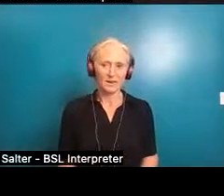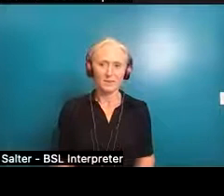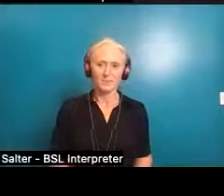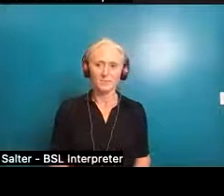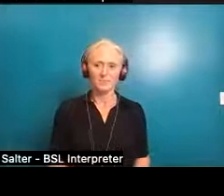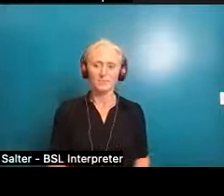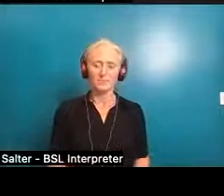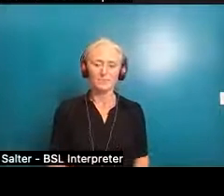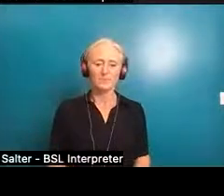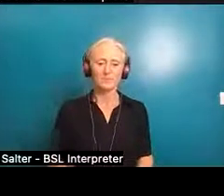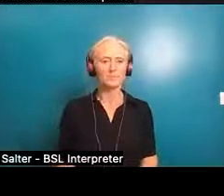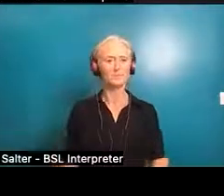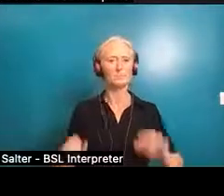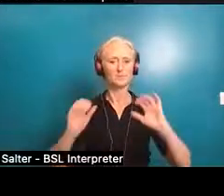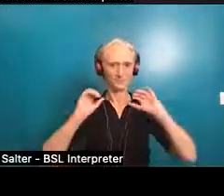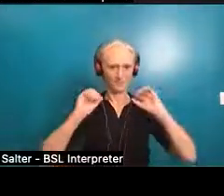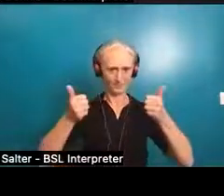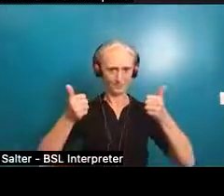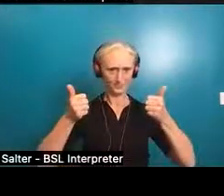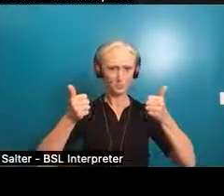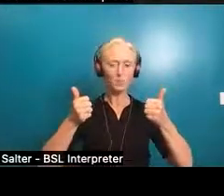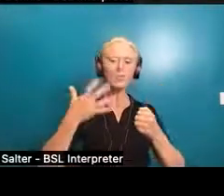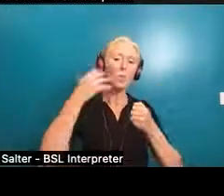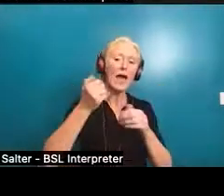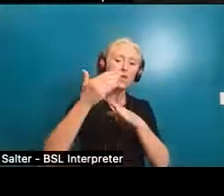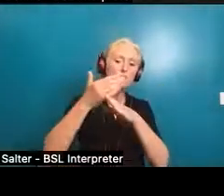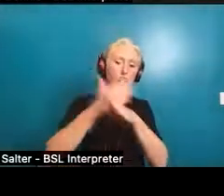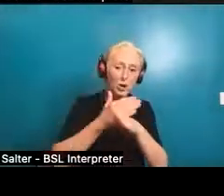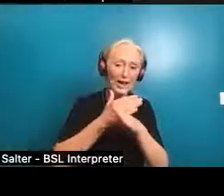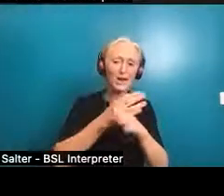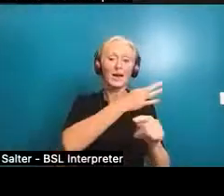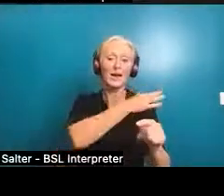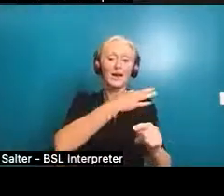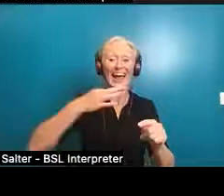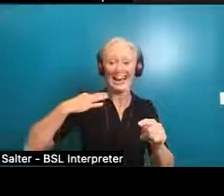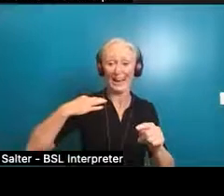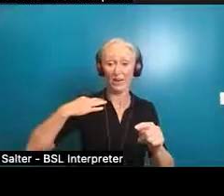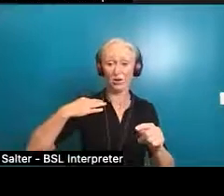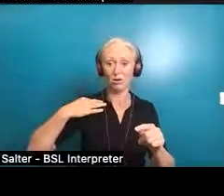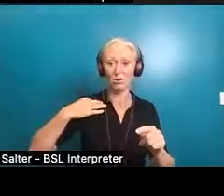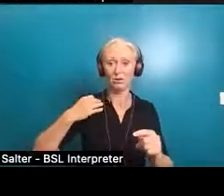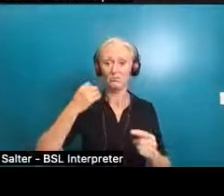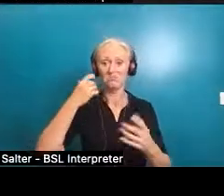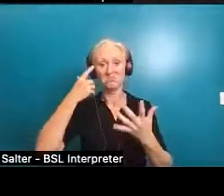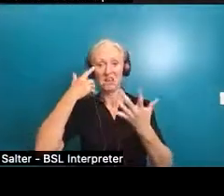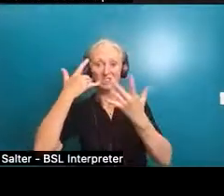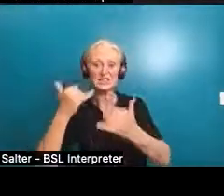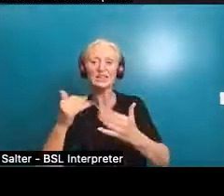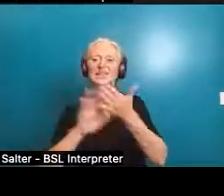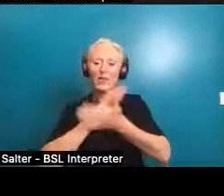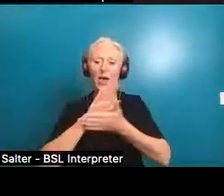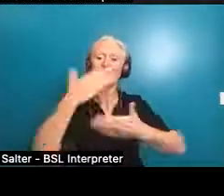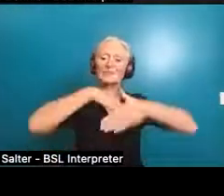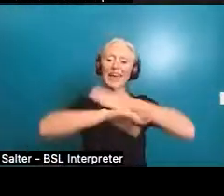Okay, so there are some preclinical studies, that means lab-based studies that are underway for